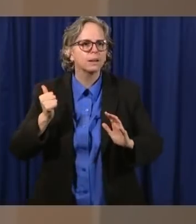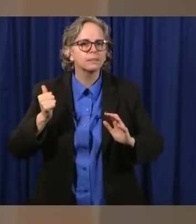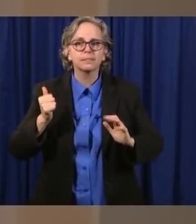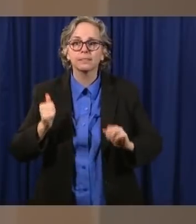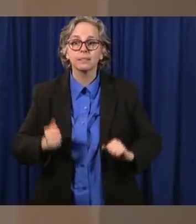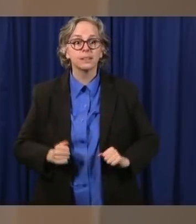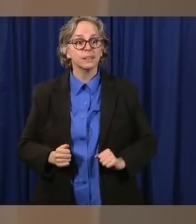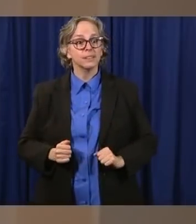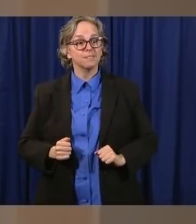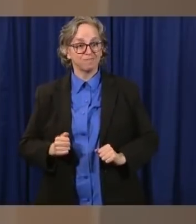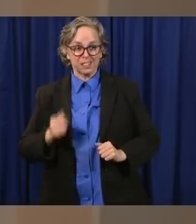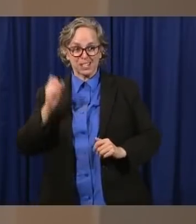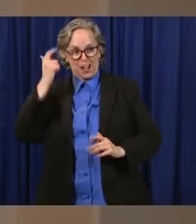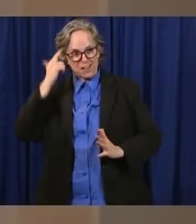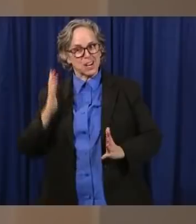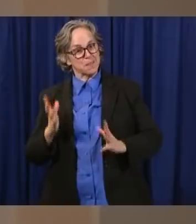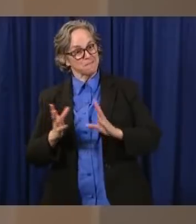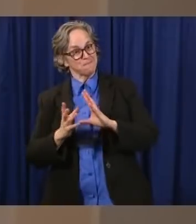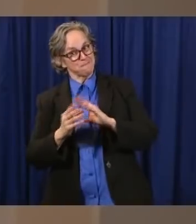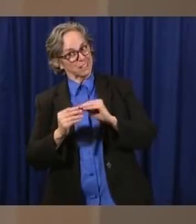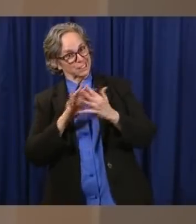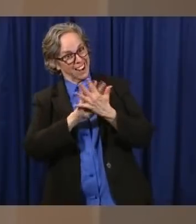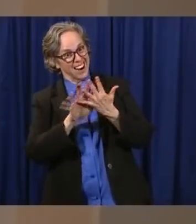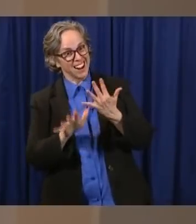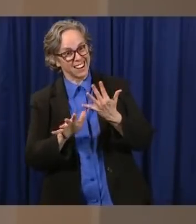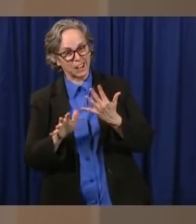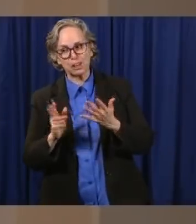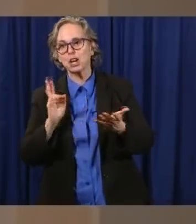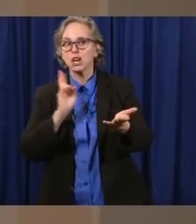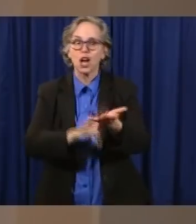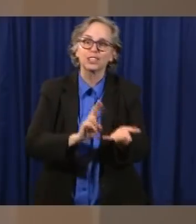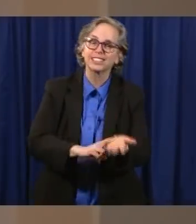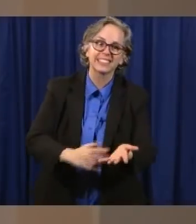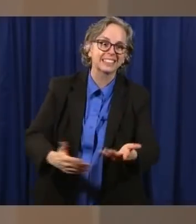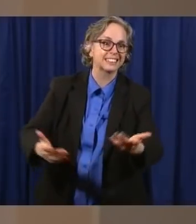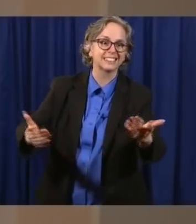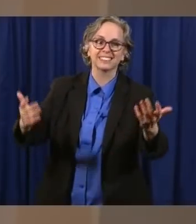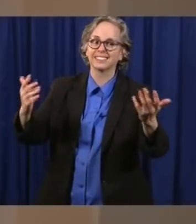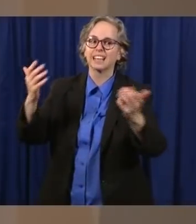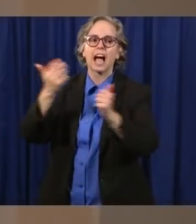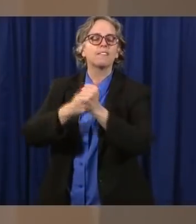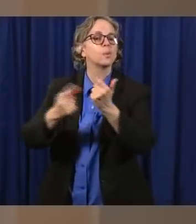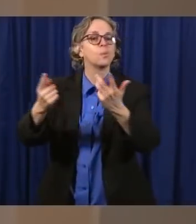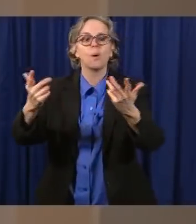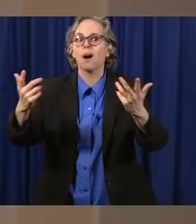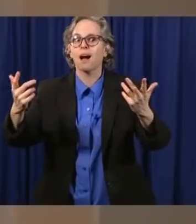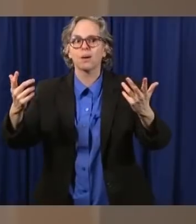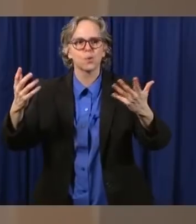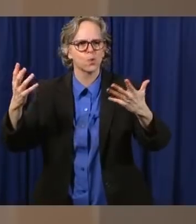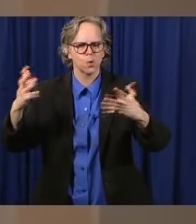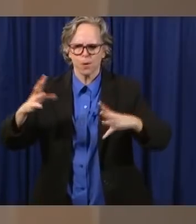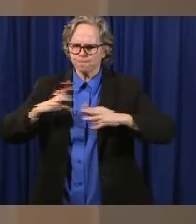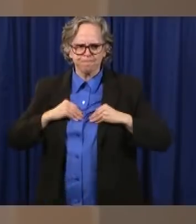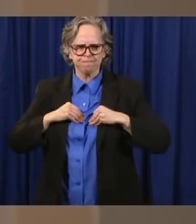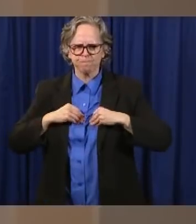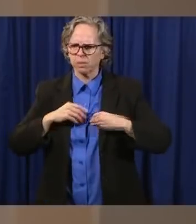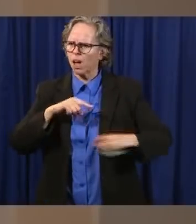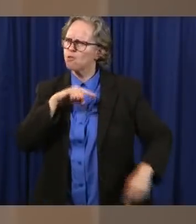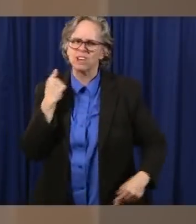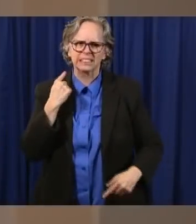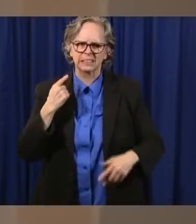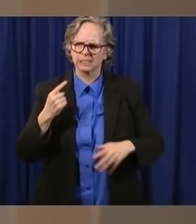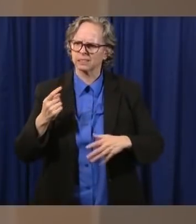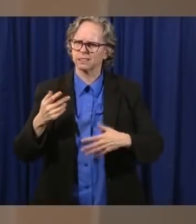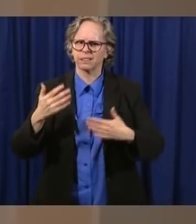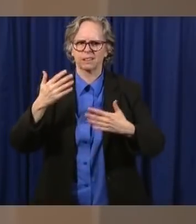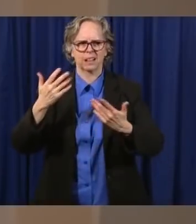there, all the people, the nurses, everybody who's putting themselves at a sacrifice, and how we're all pulling